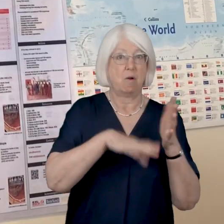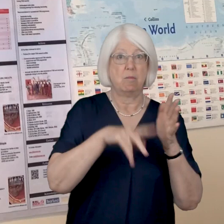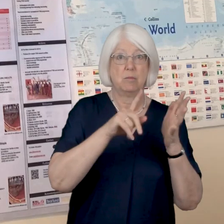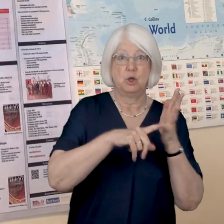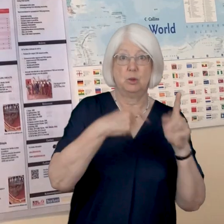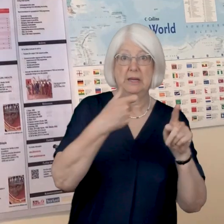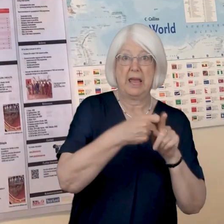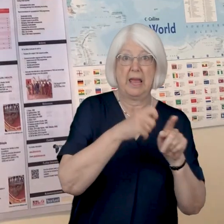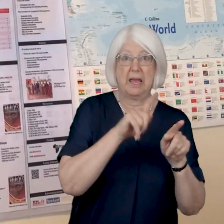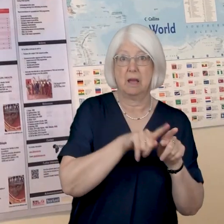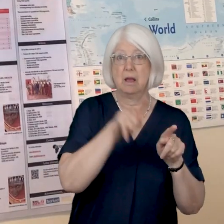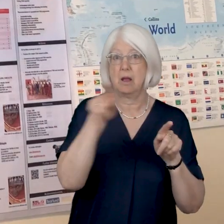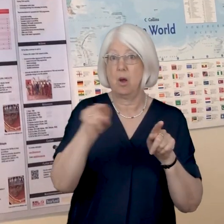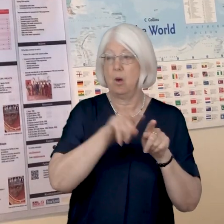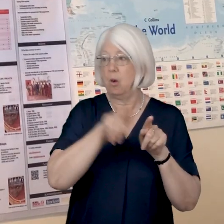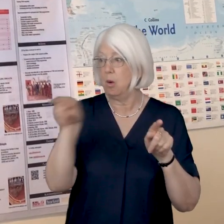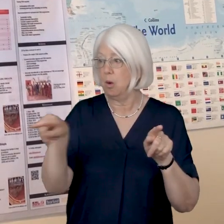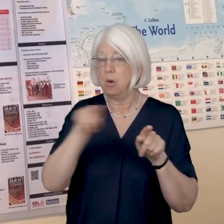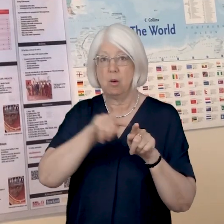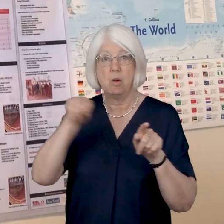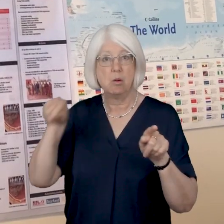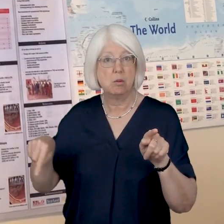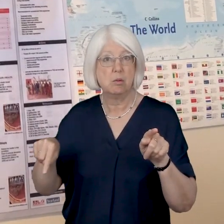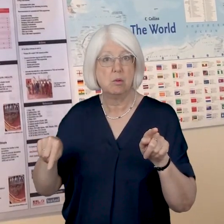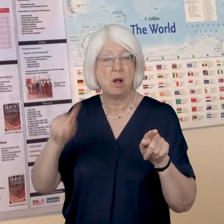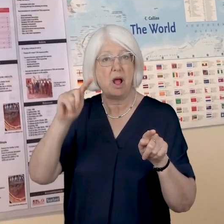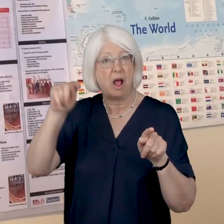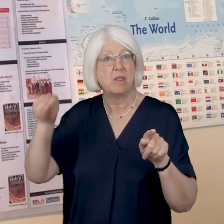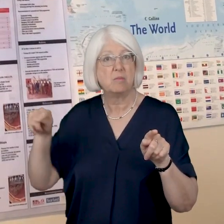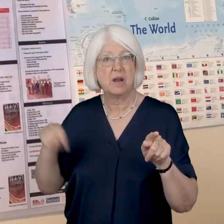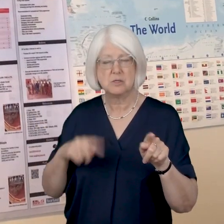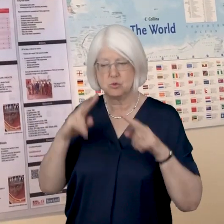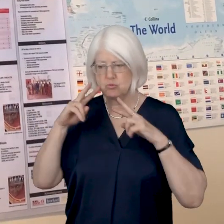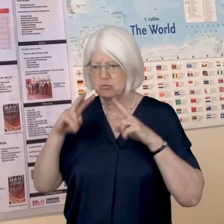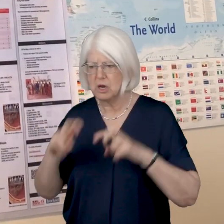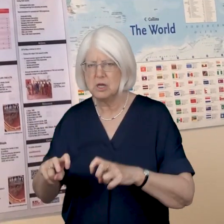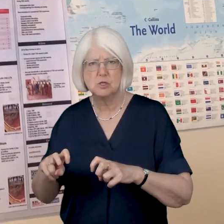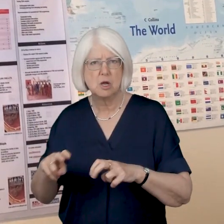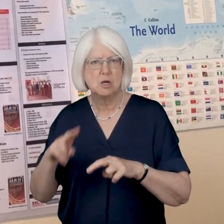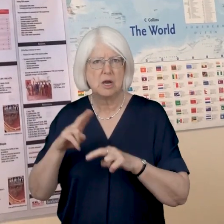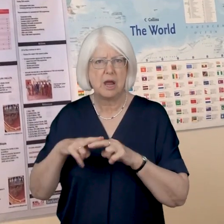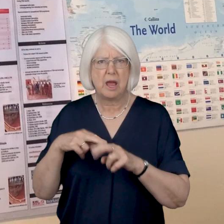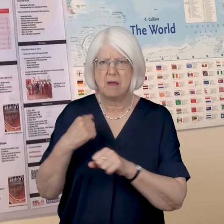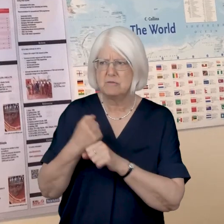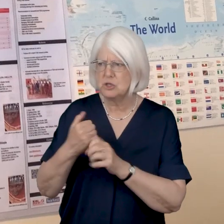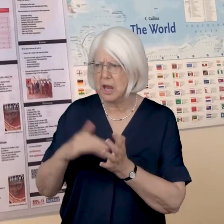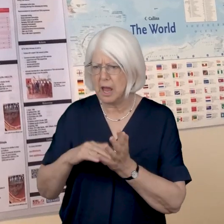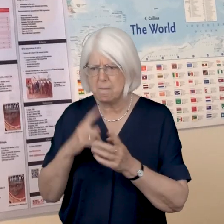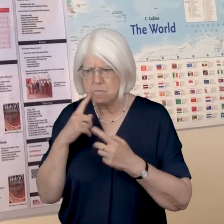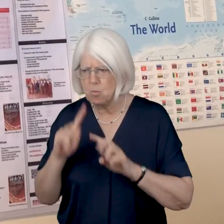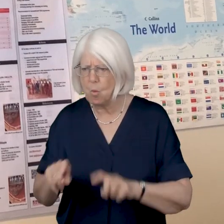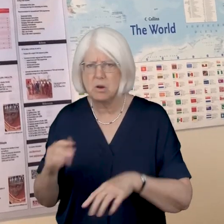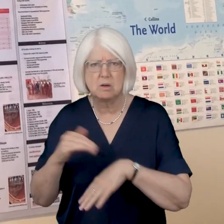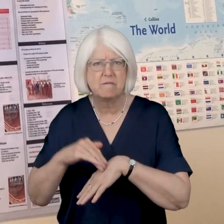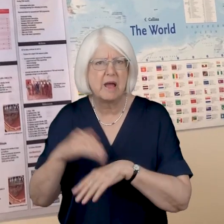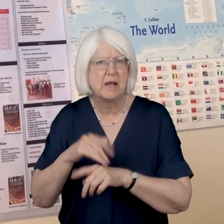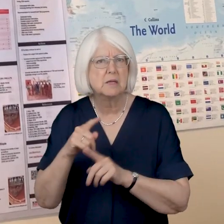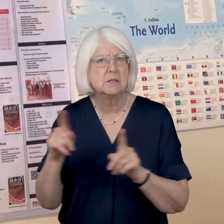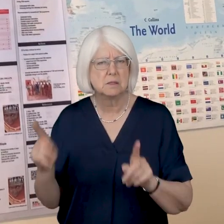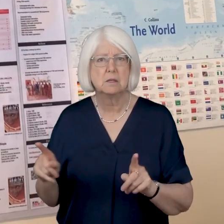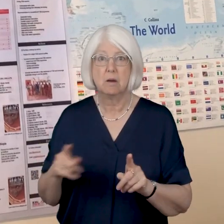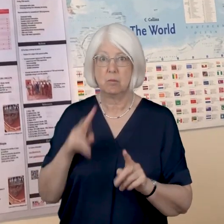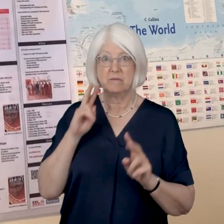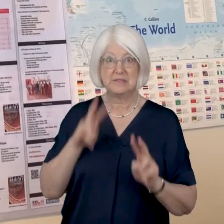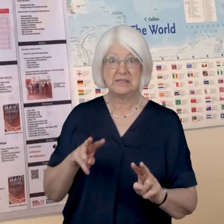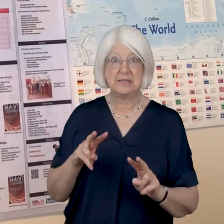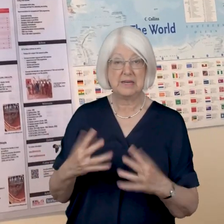to share the knowledge and research of ending FGM, and saw a dramatic impact we've done. We've actually seen a reduction in